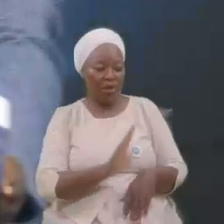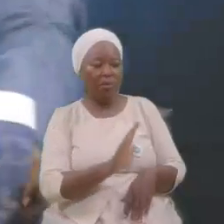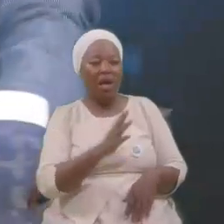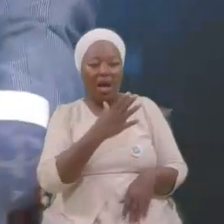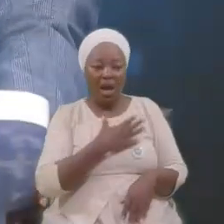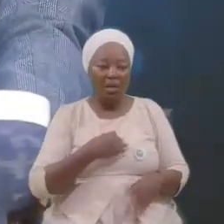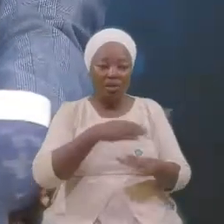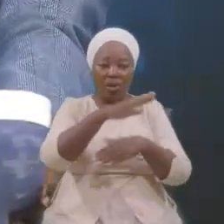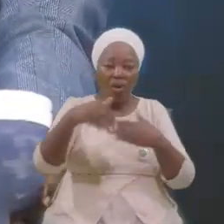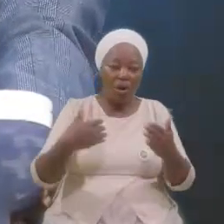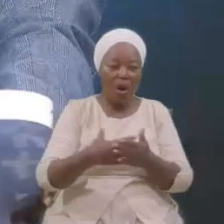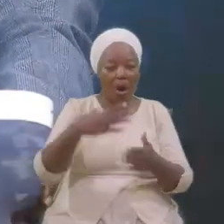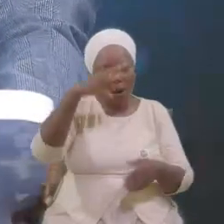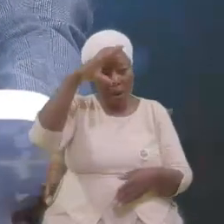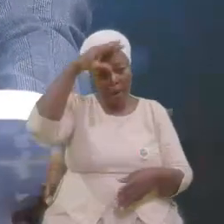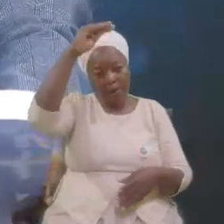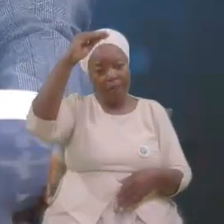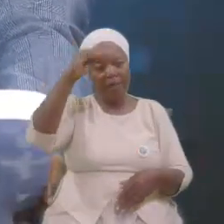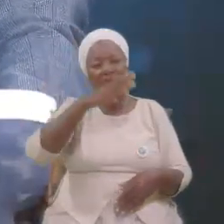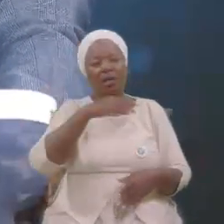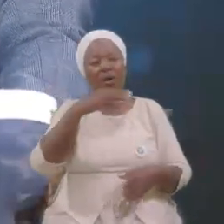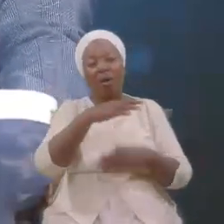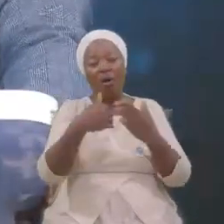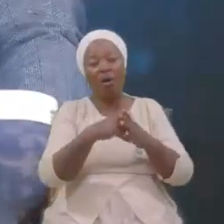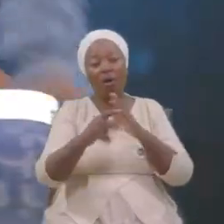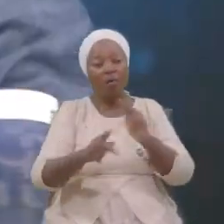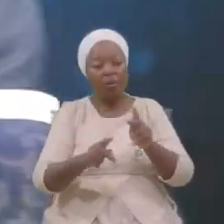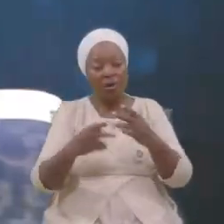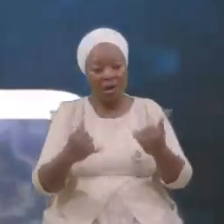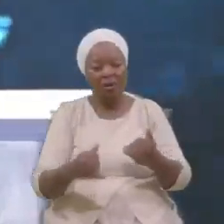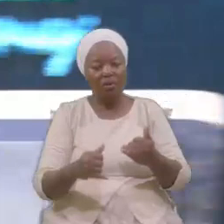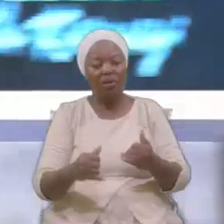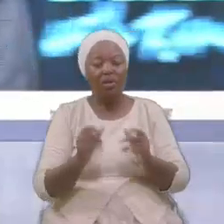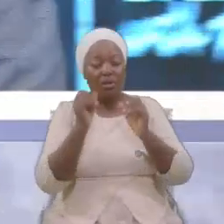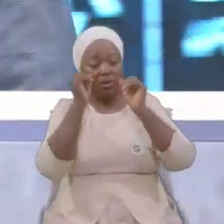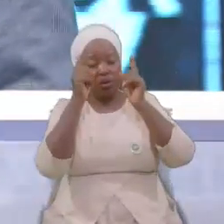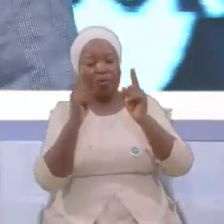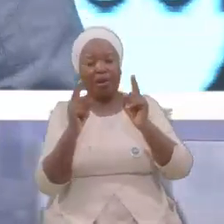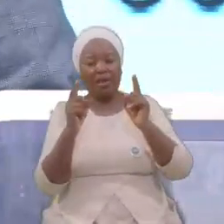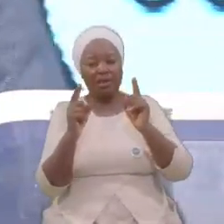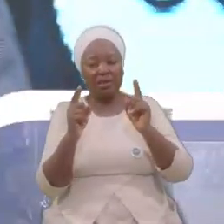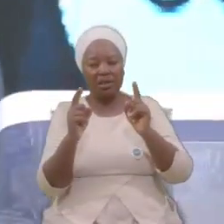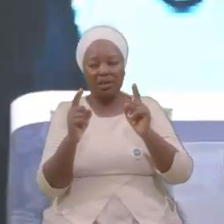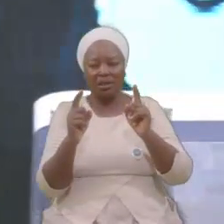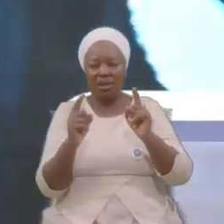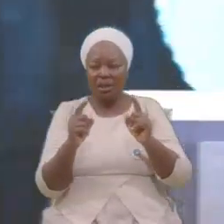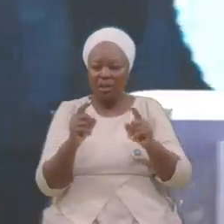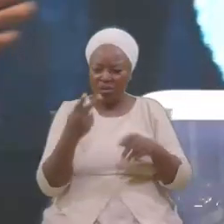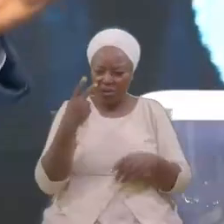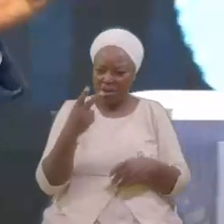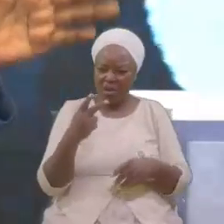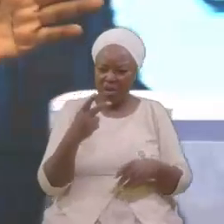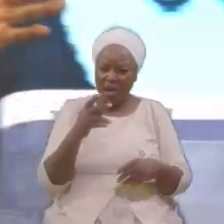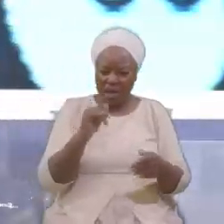all men did marvel. You see, he got involved in